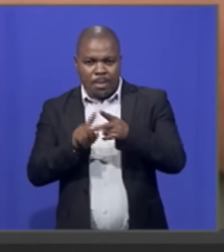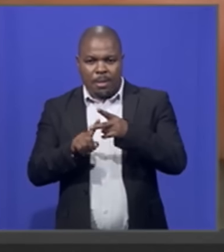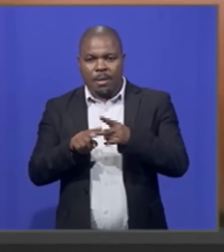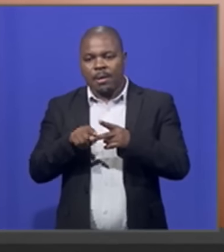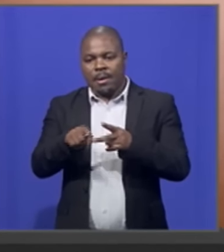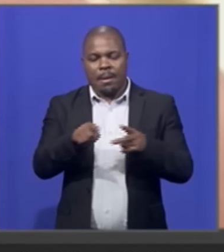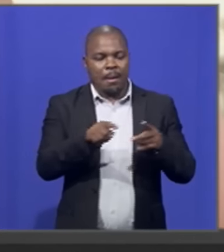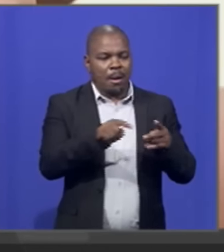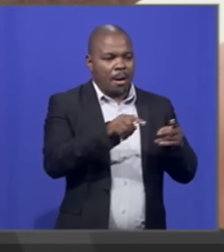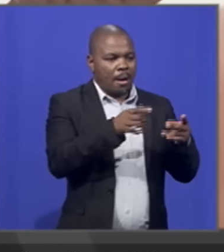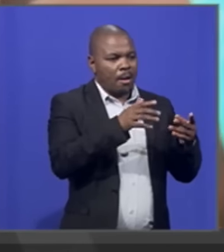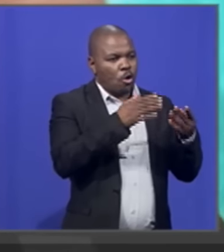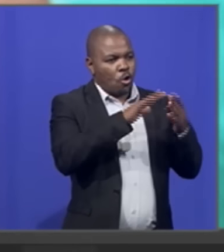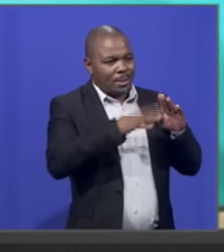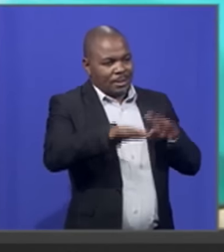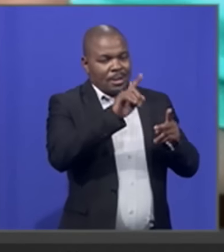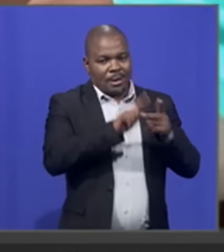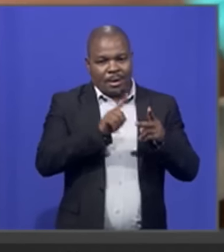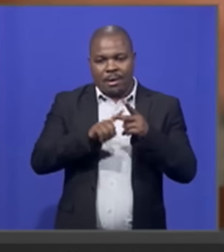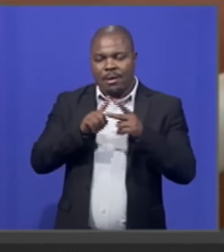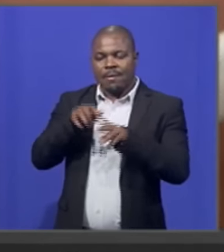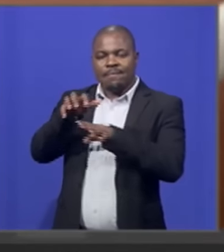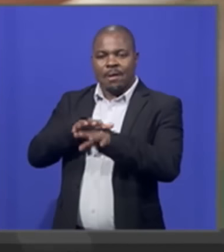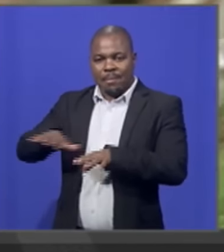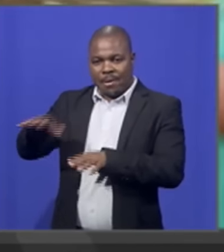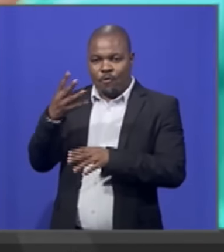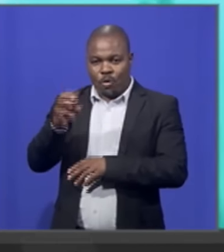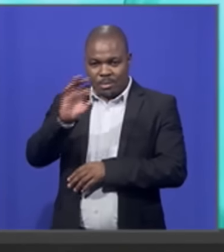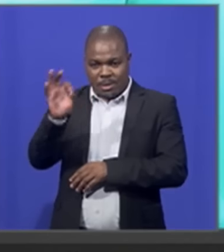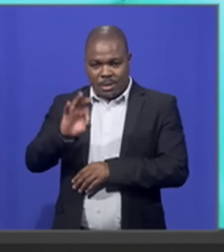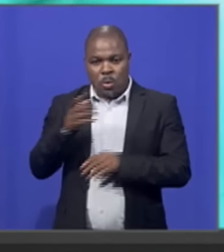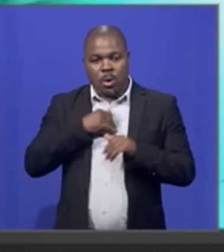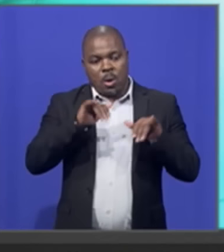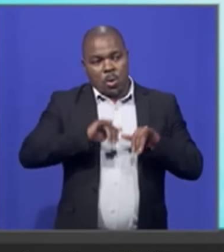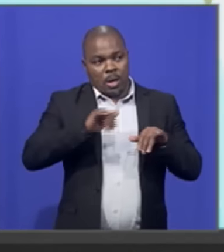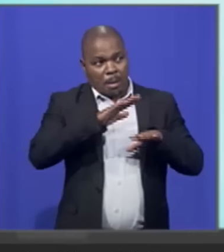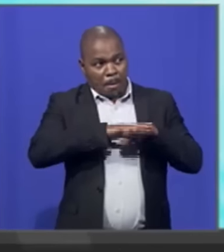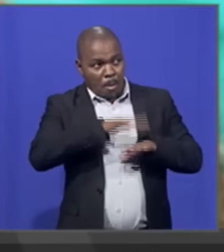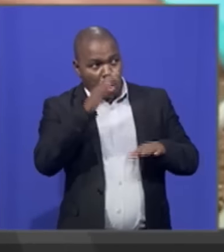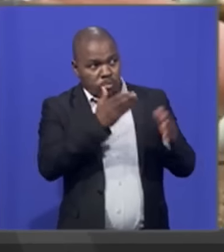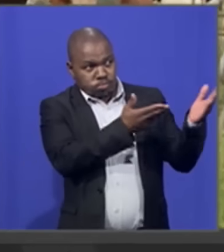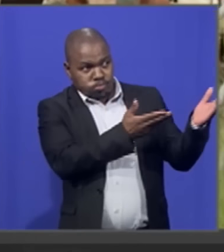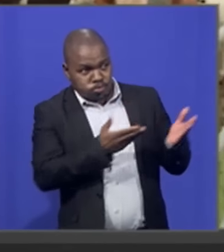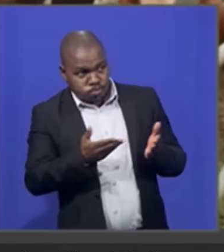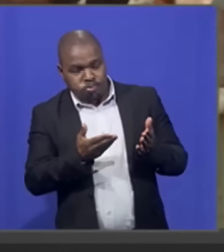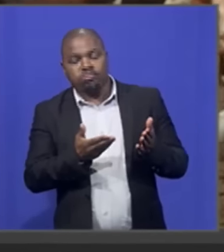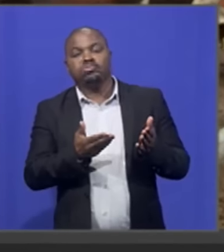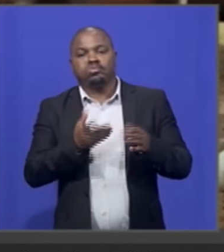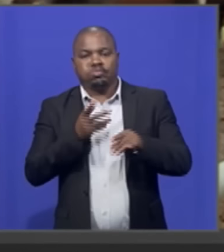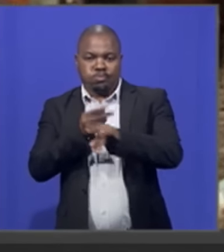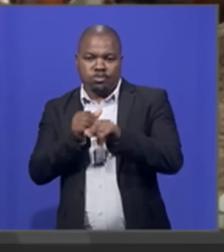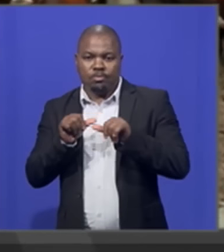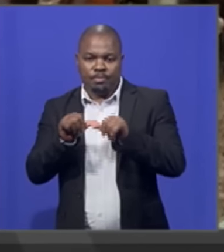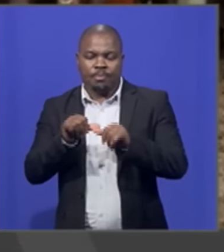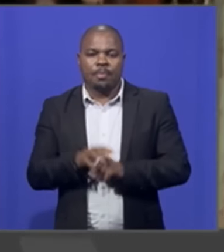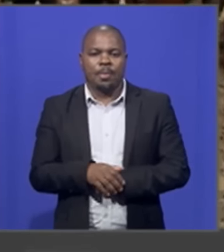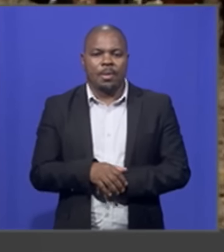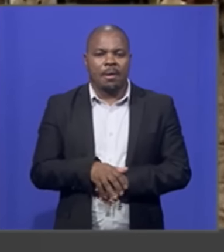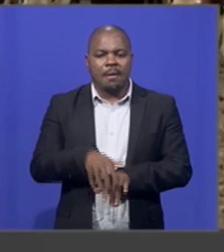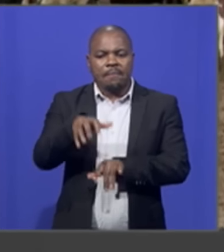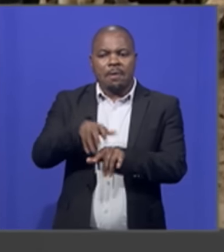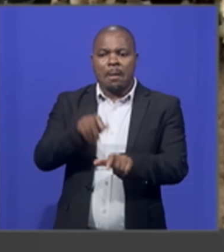herd. So they're making good progress, and obviously we're now waiting for the next big shipment of vaccines to arrive in South Africa. Go le bjalo balemi ba